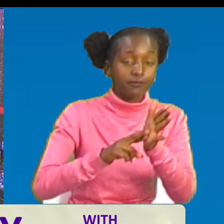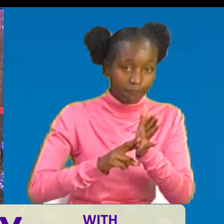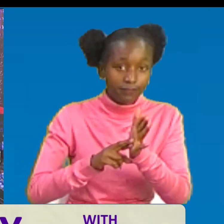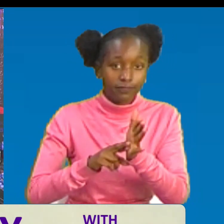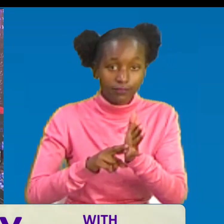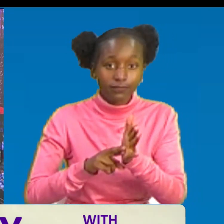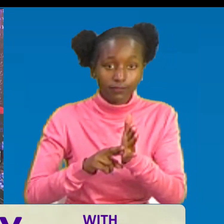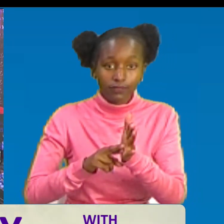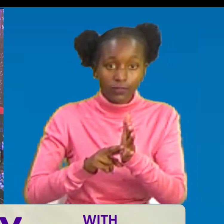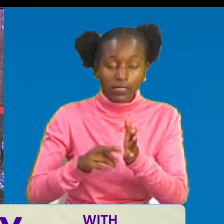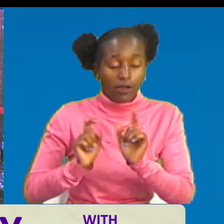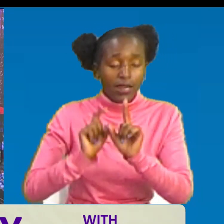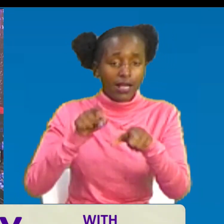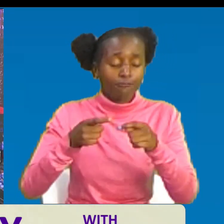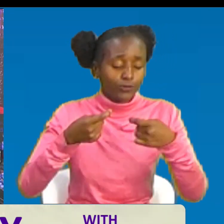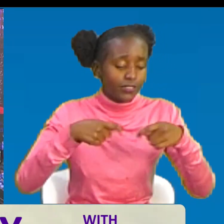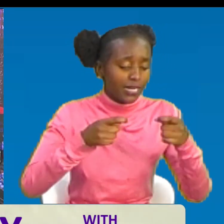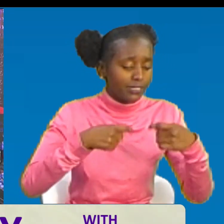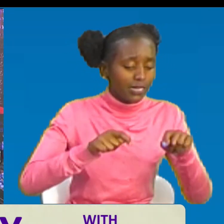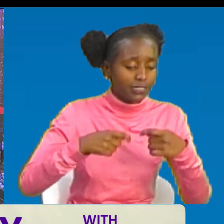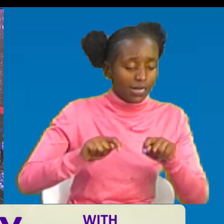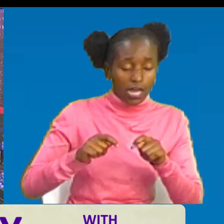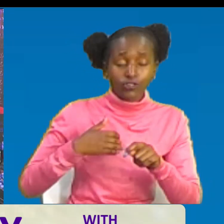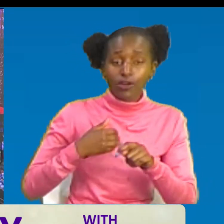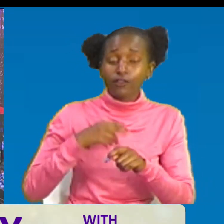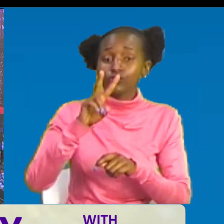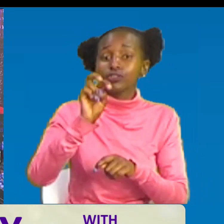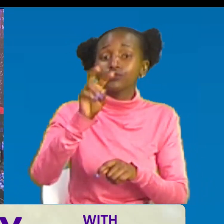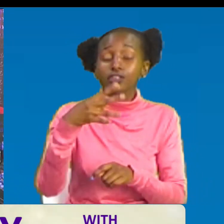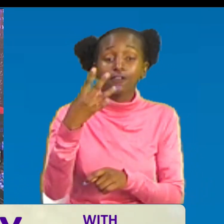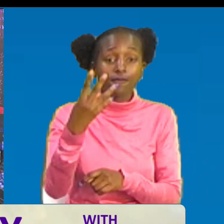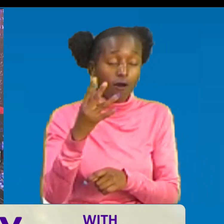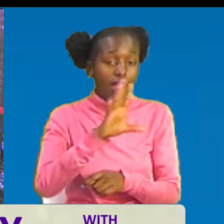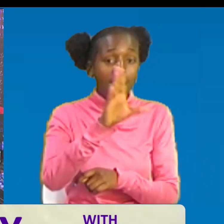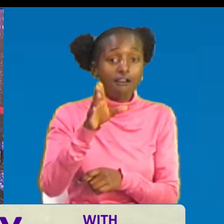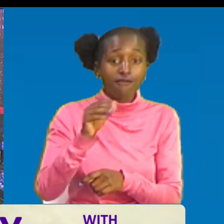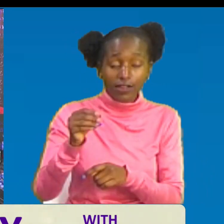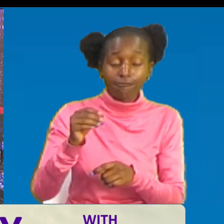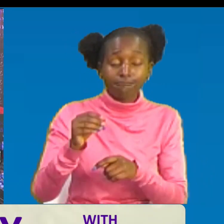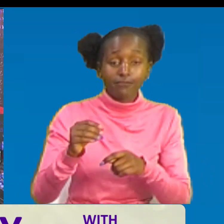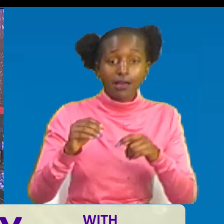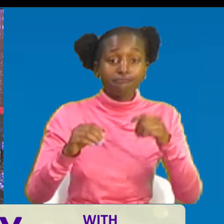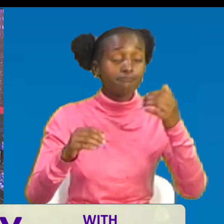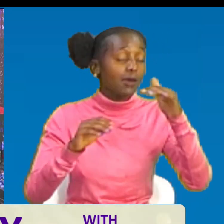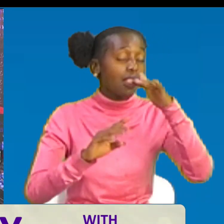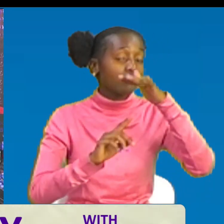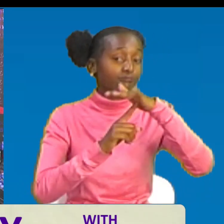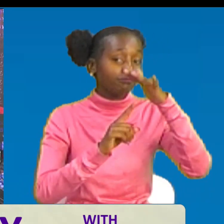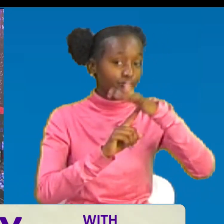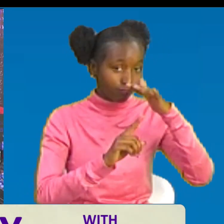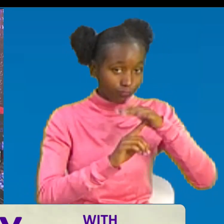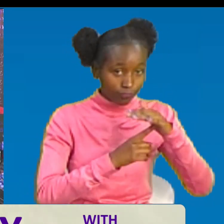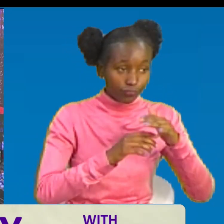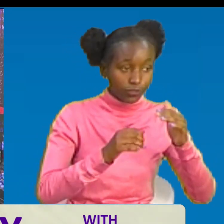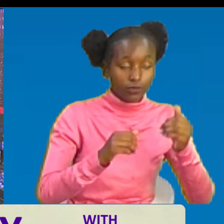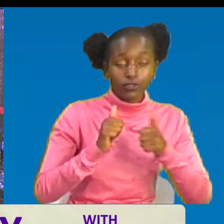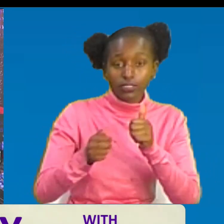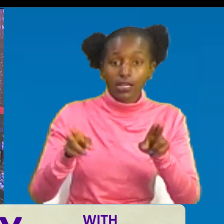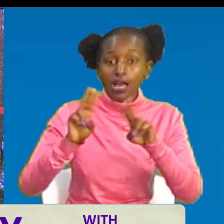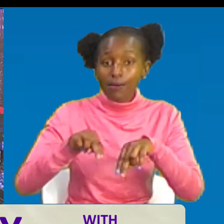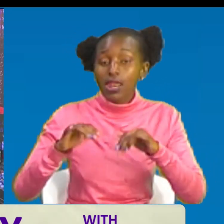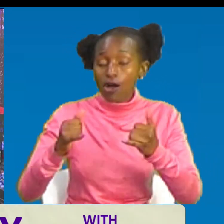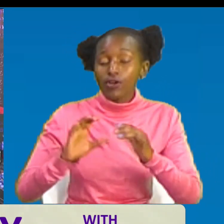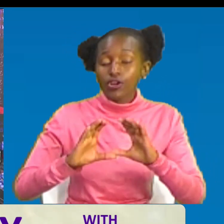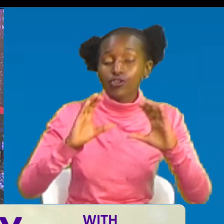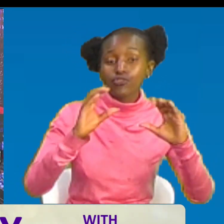and make a stab at the 2024 African Cup of Nations title. In Group C, we have current champions Senegal, who